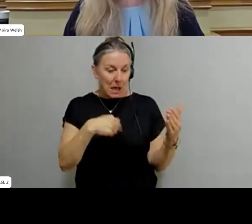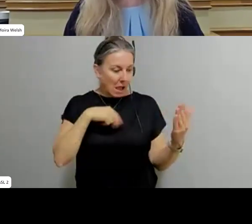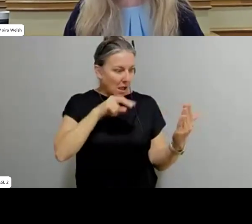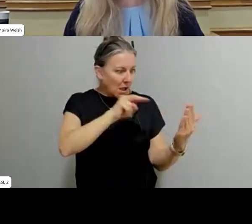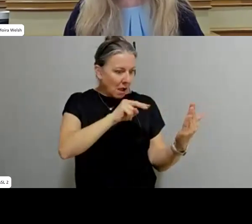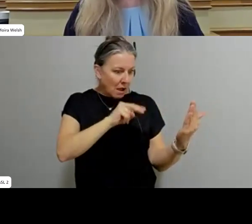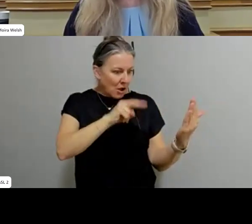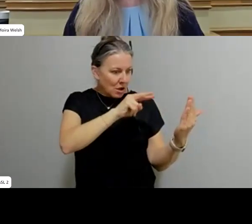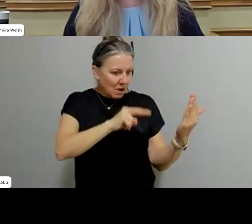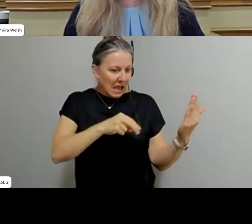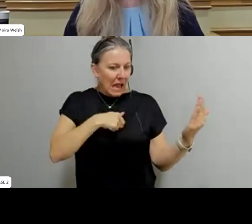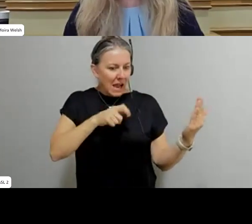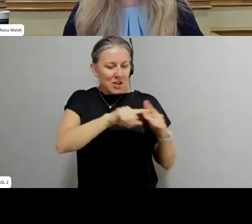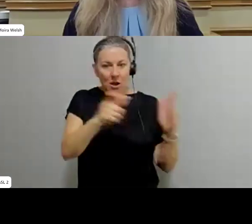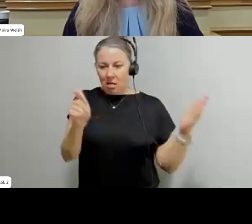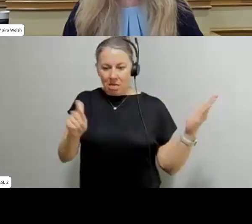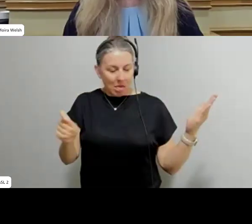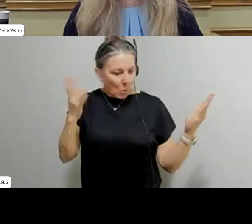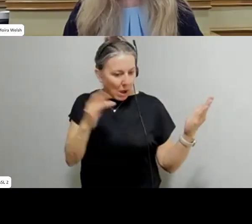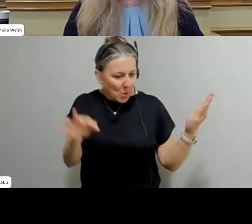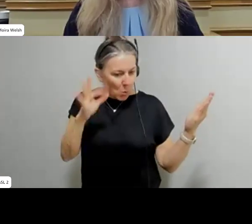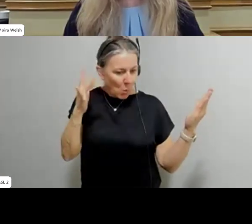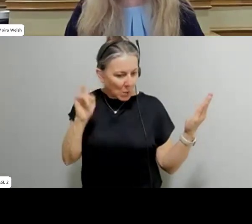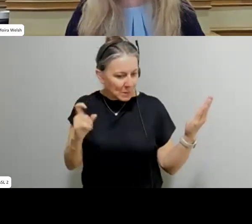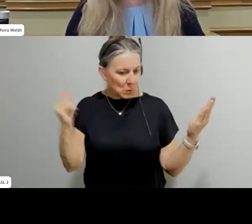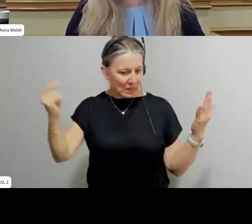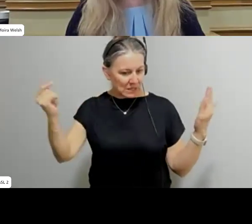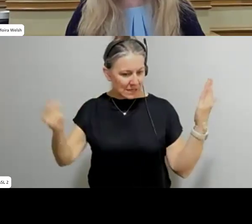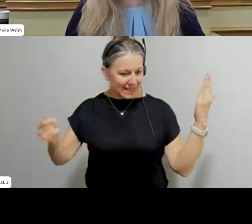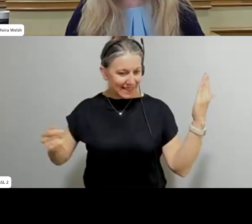these things, why it was so important and why we needed to do it. And I'm